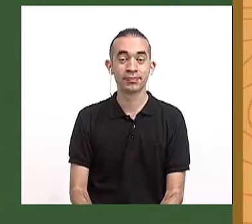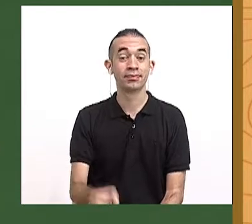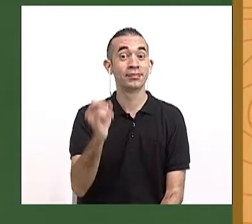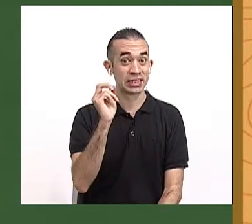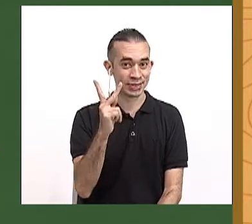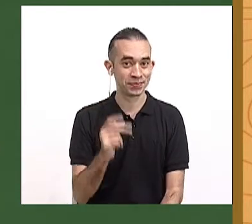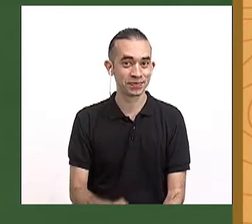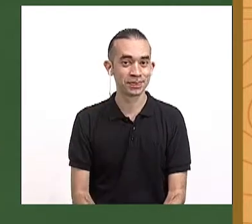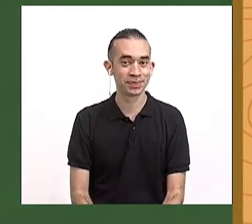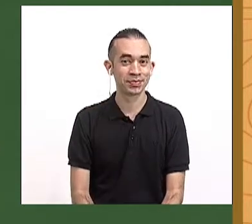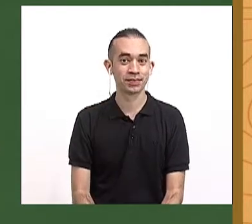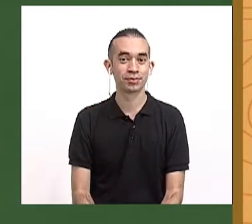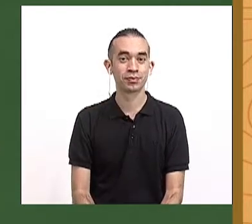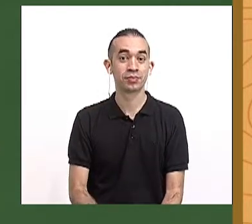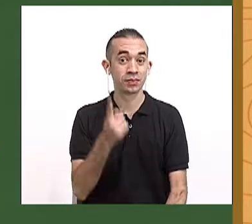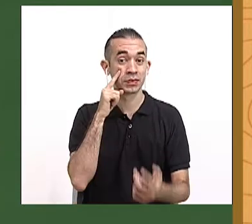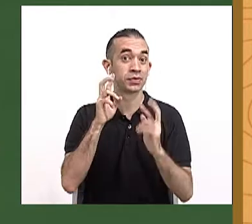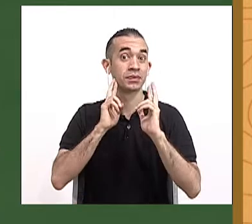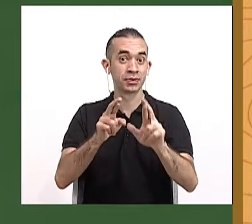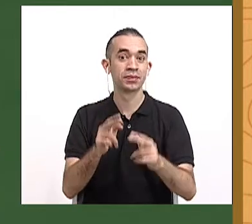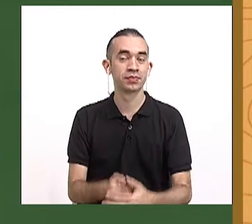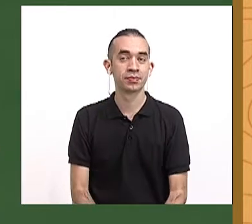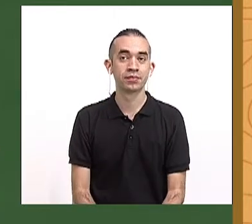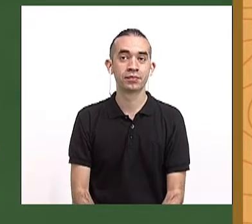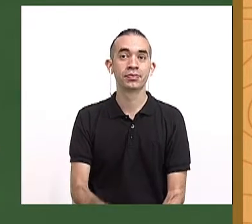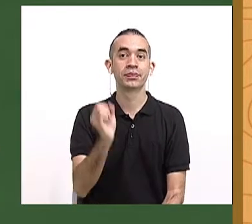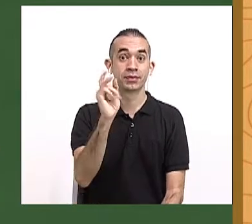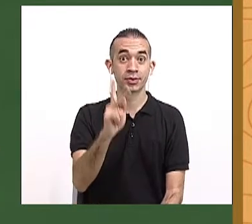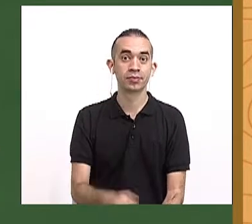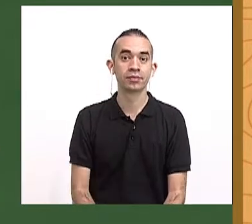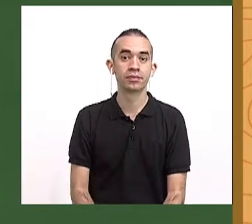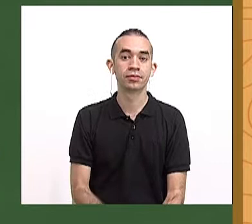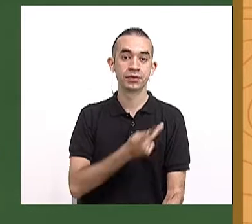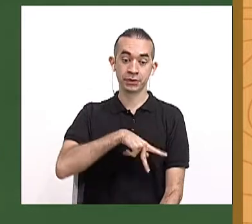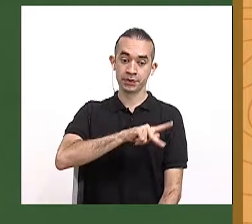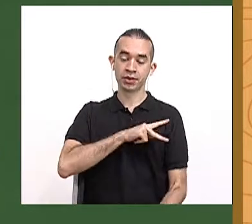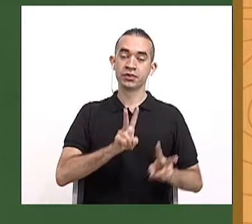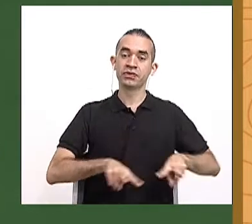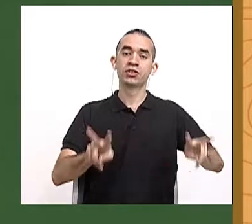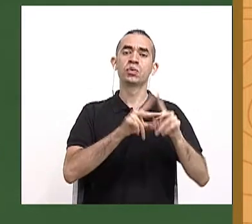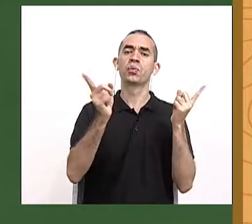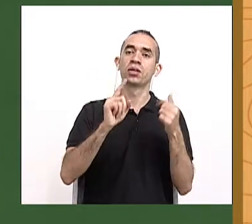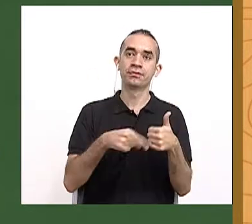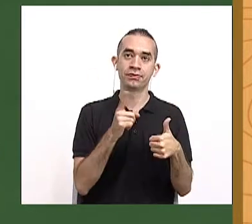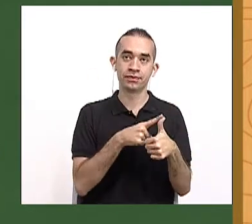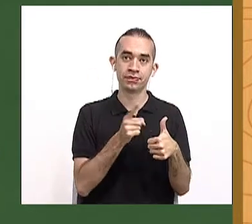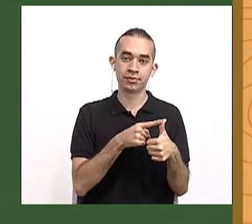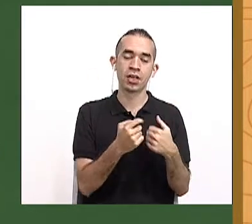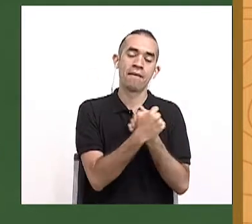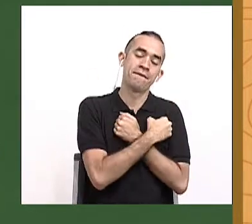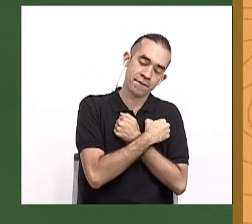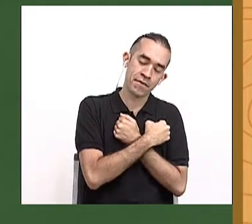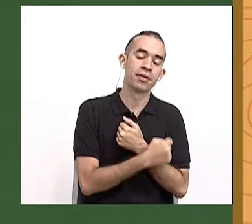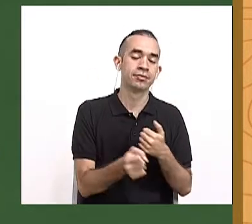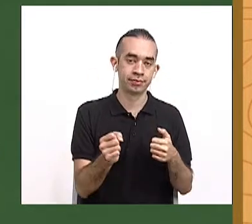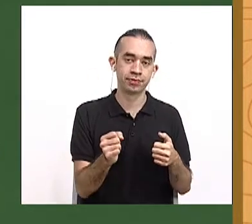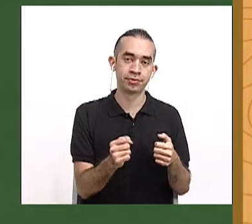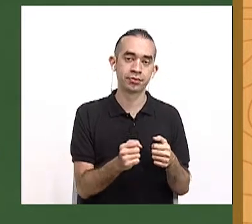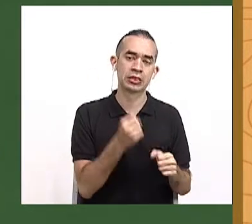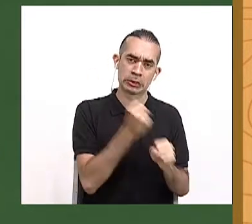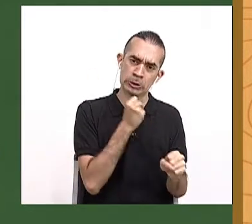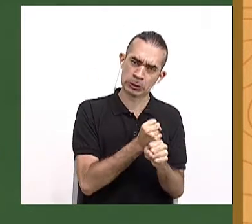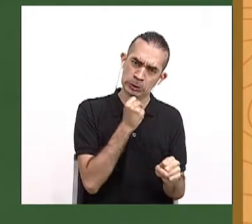Okay, let's look at the answers. Okay, for personal values, we have love and hard work because